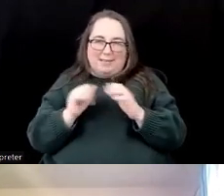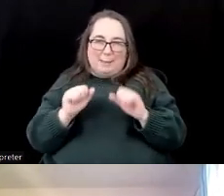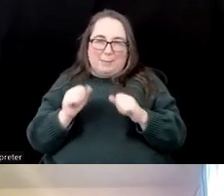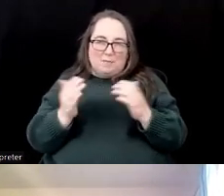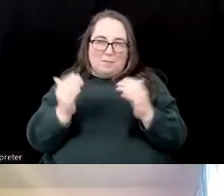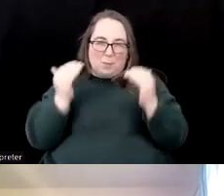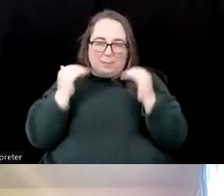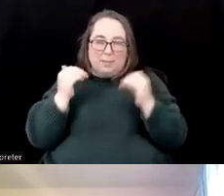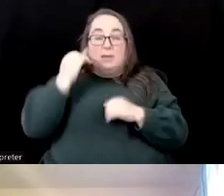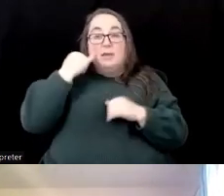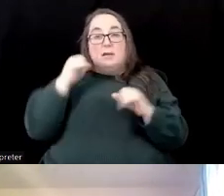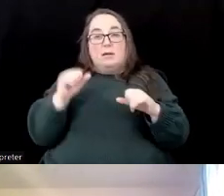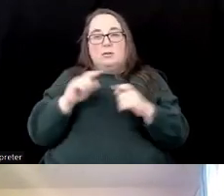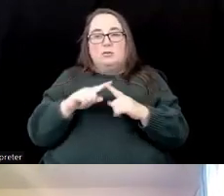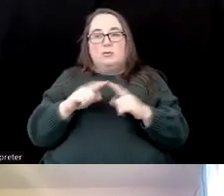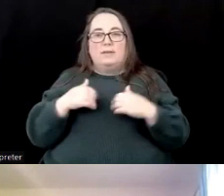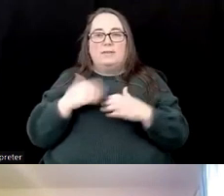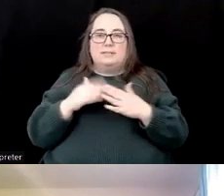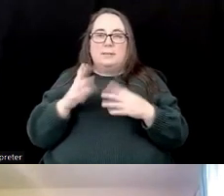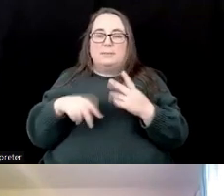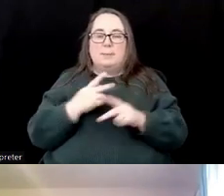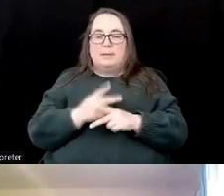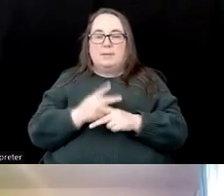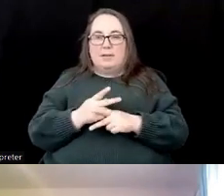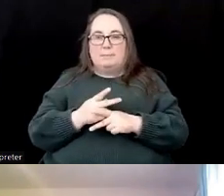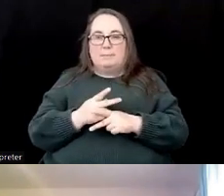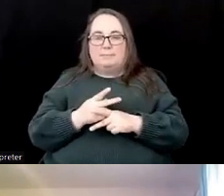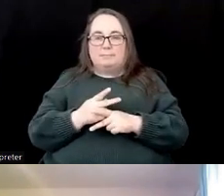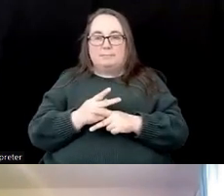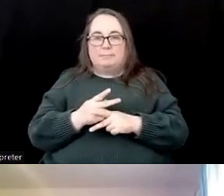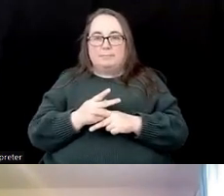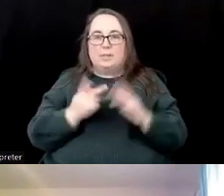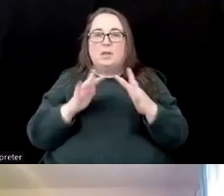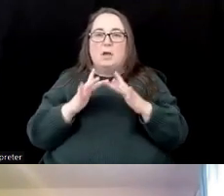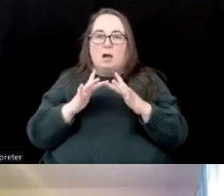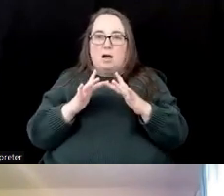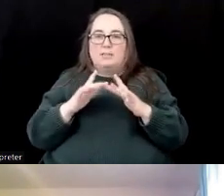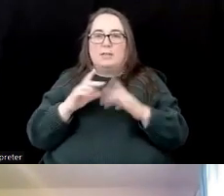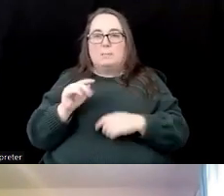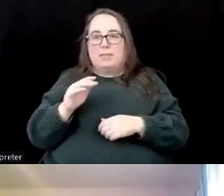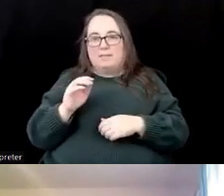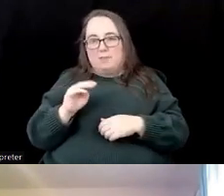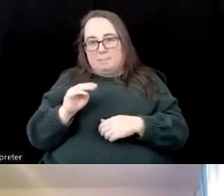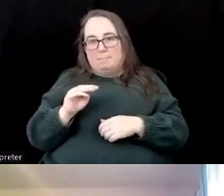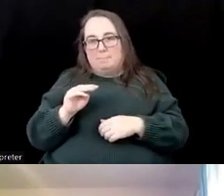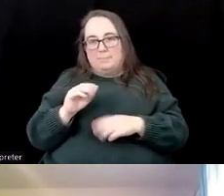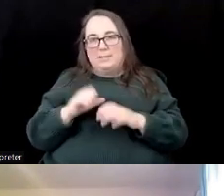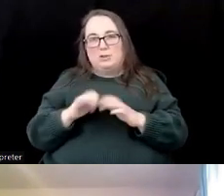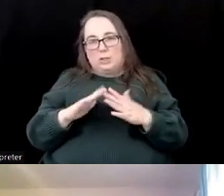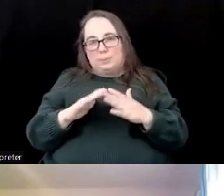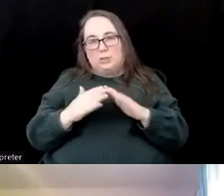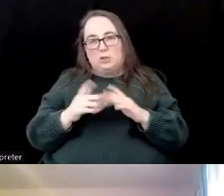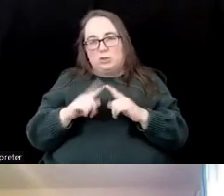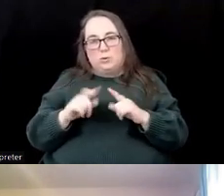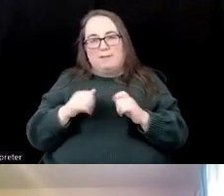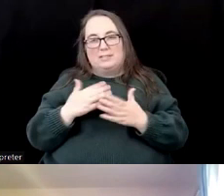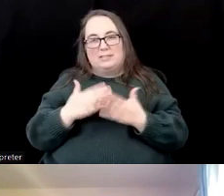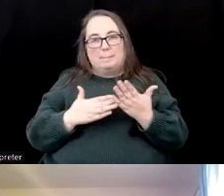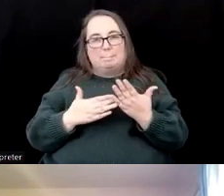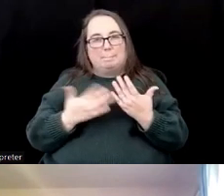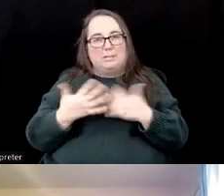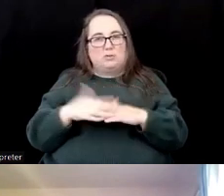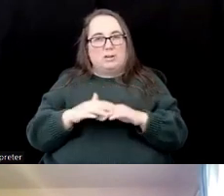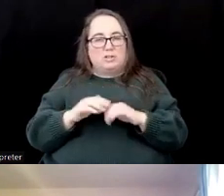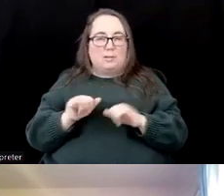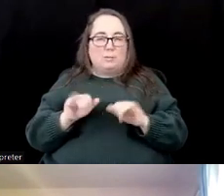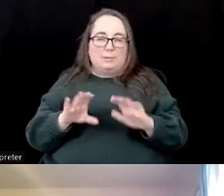there's possibilities to have some kind of online platform in your community to be able to have some integration there, that would be